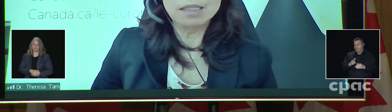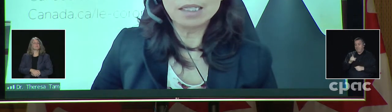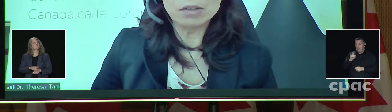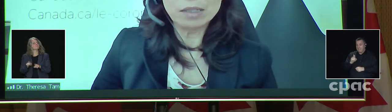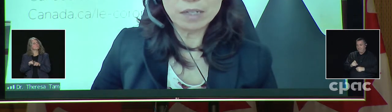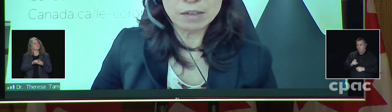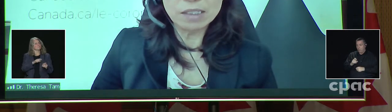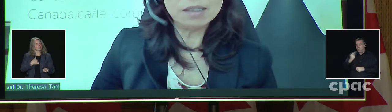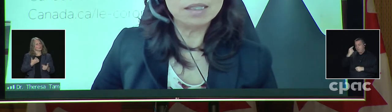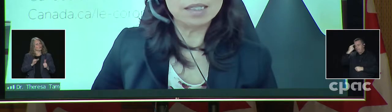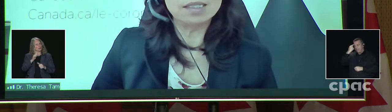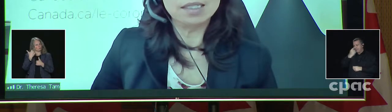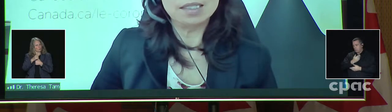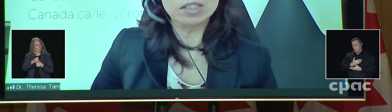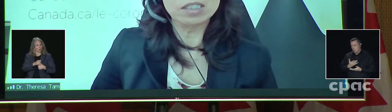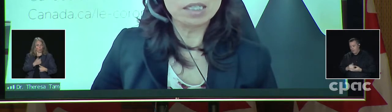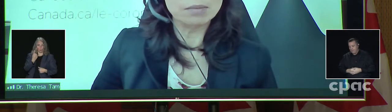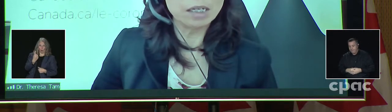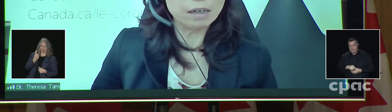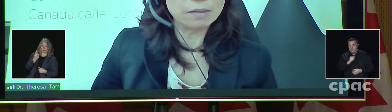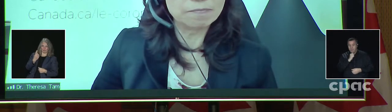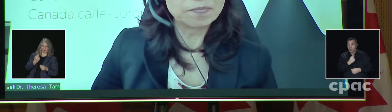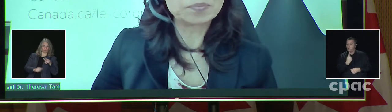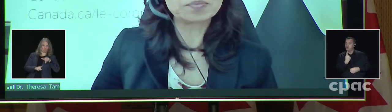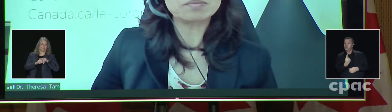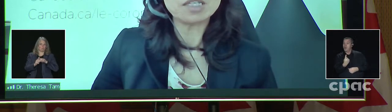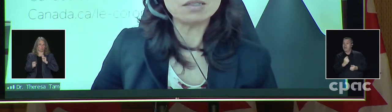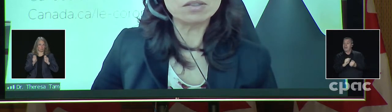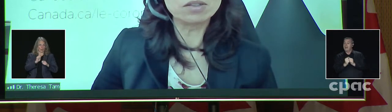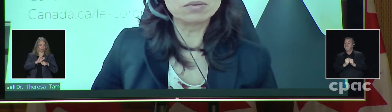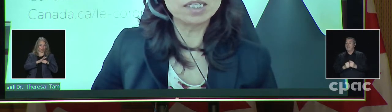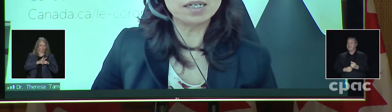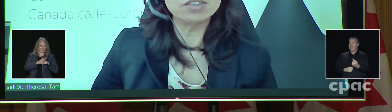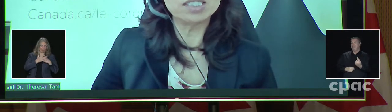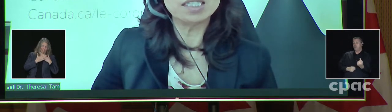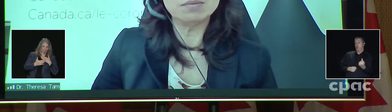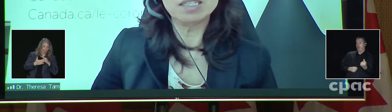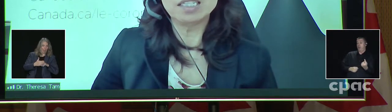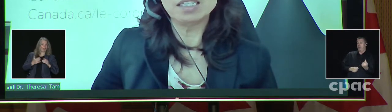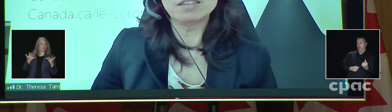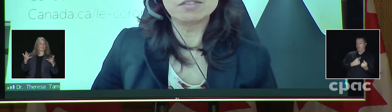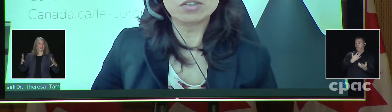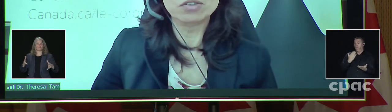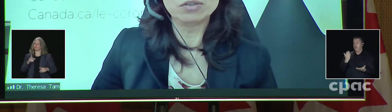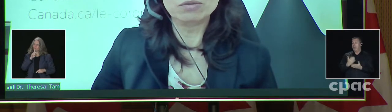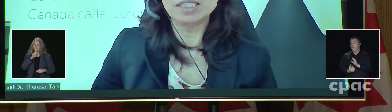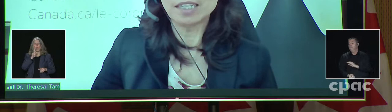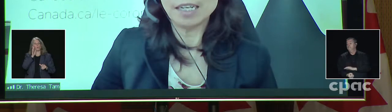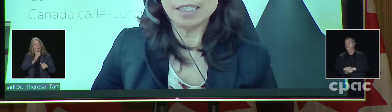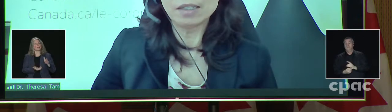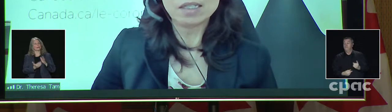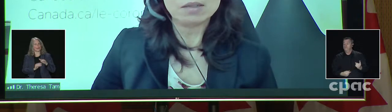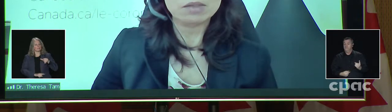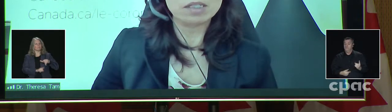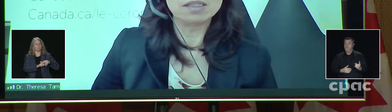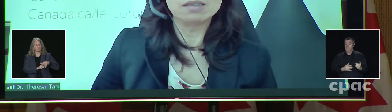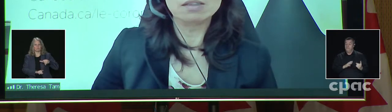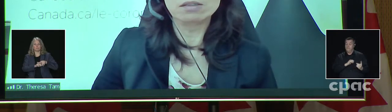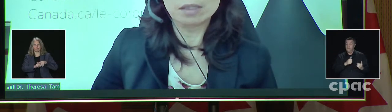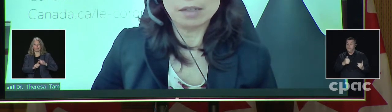this is not the only variant that is necessarily going to come along. So we can't just keep thinking of 2 weeks ahead.